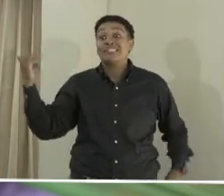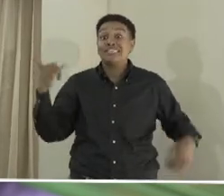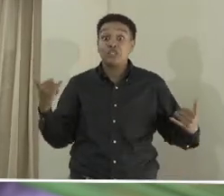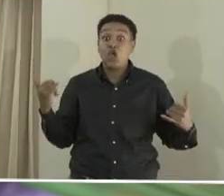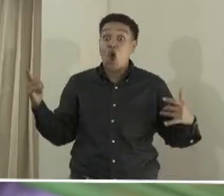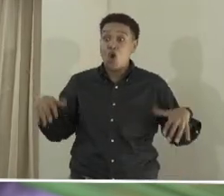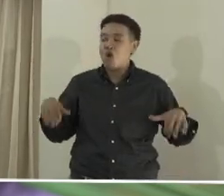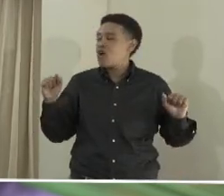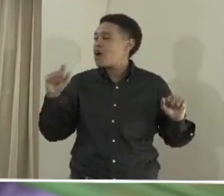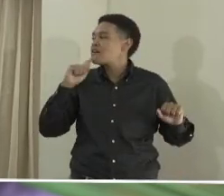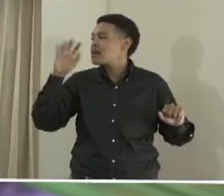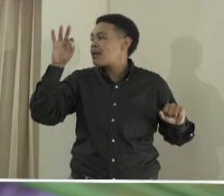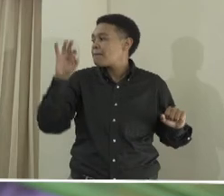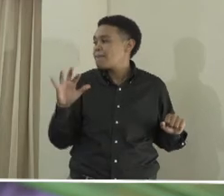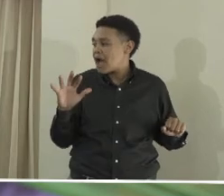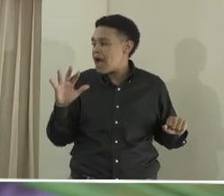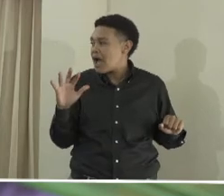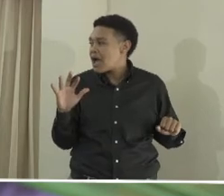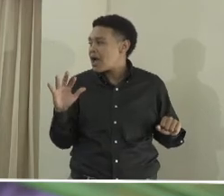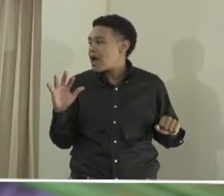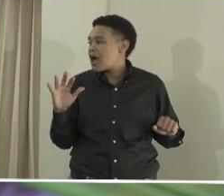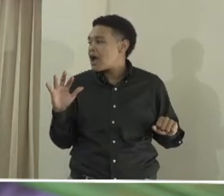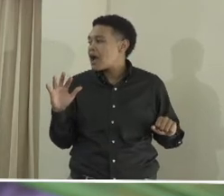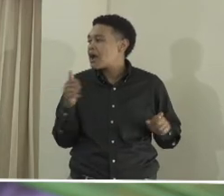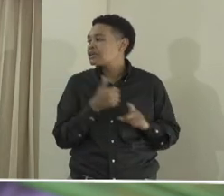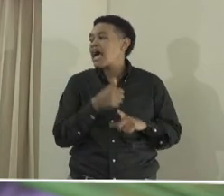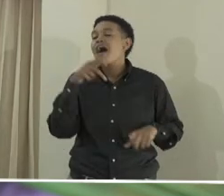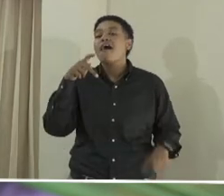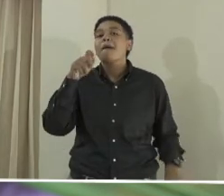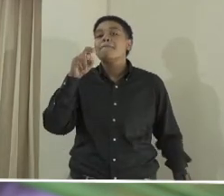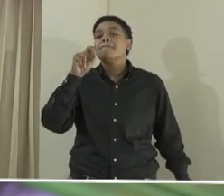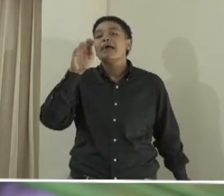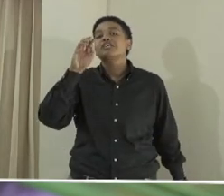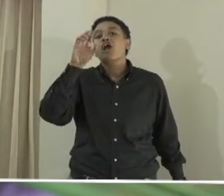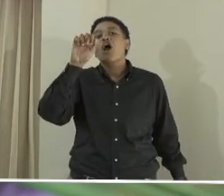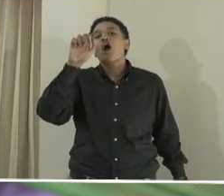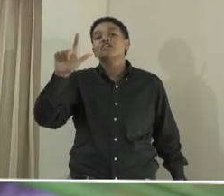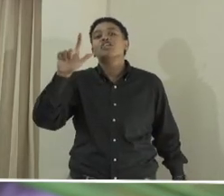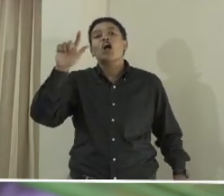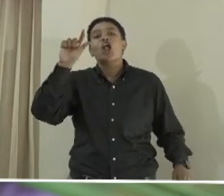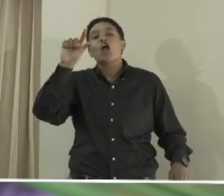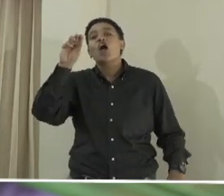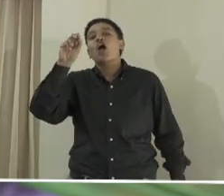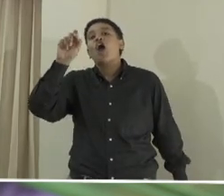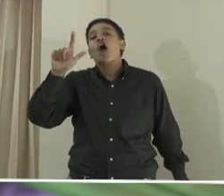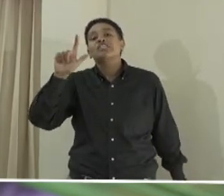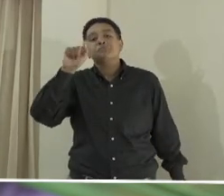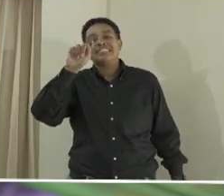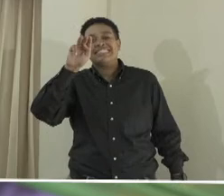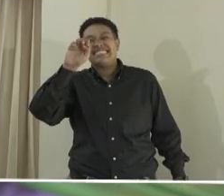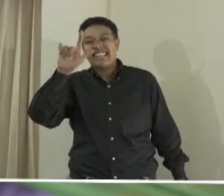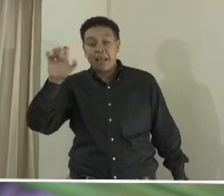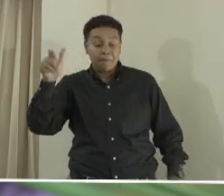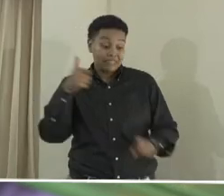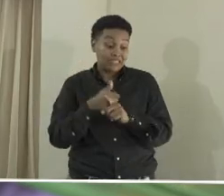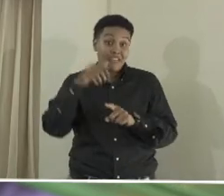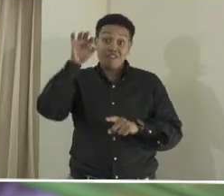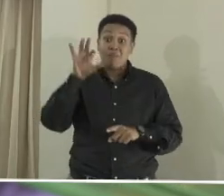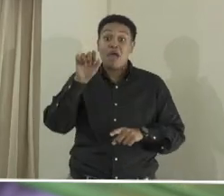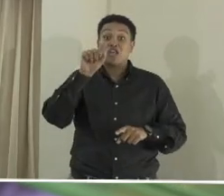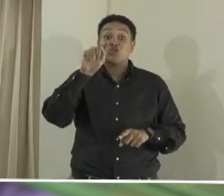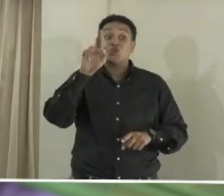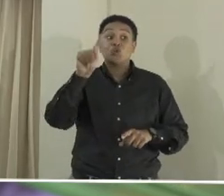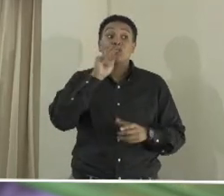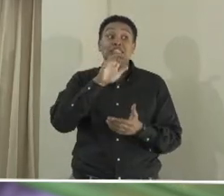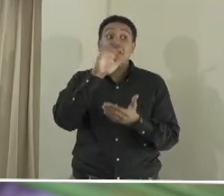the pastor at the Pentecostal Gospel Temple. Pastor Stewart is married